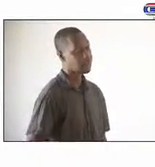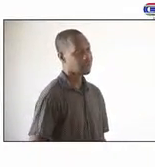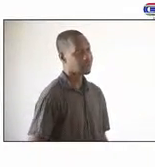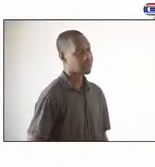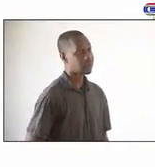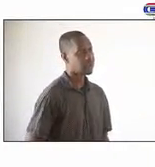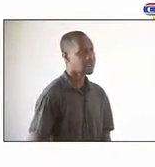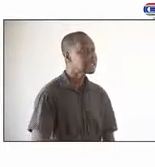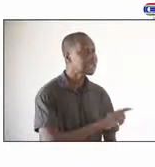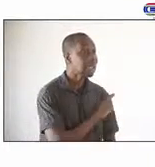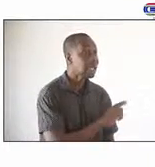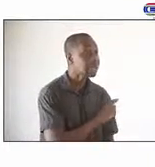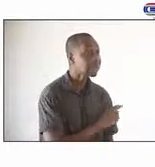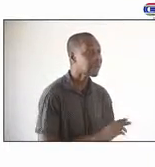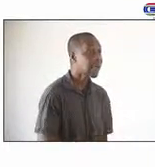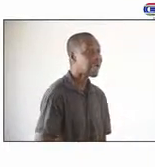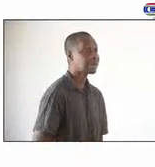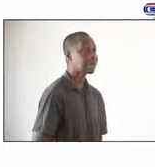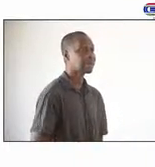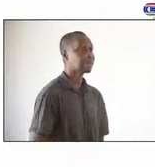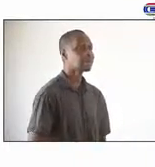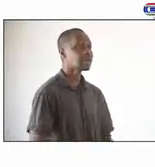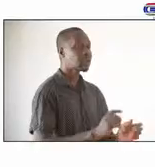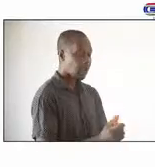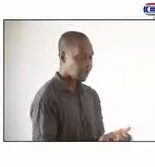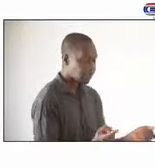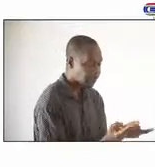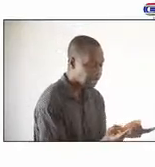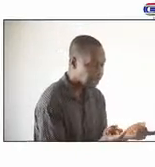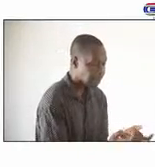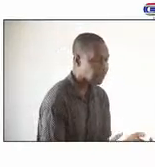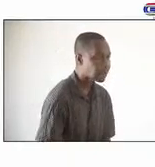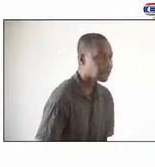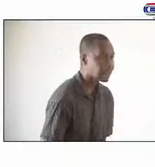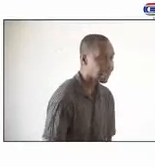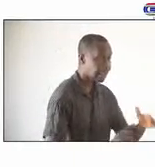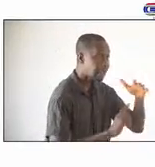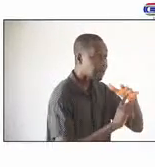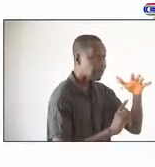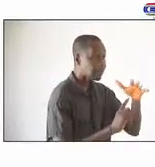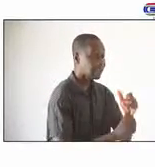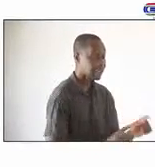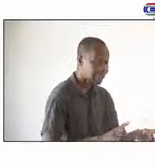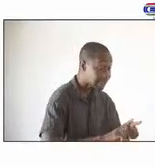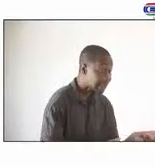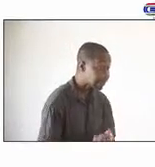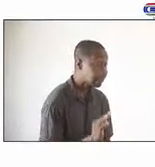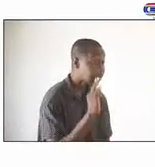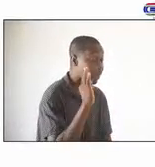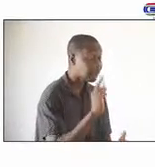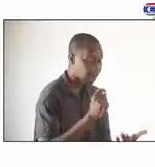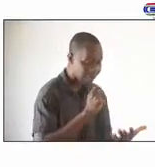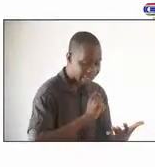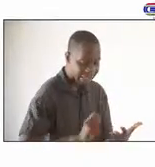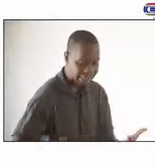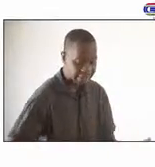and it also has some unique qualities that it has different from a formal letter.